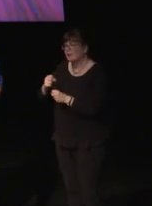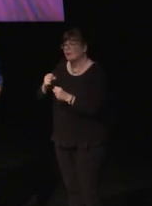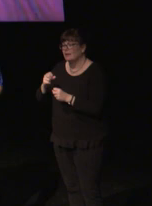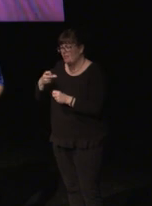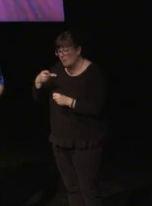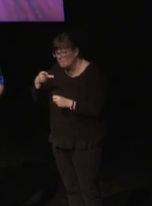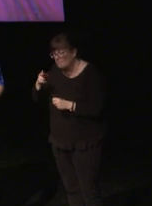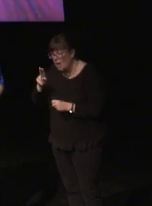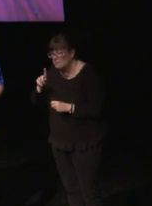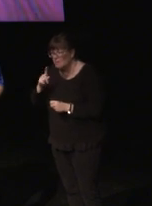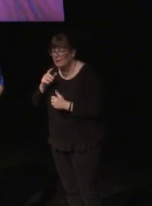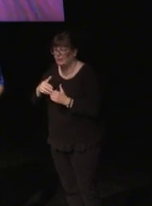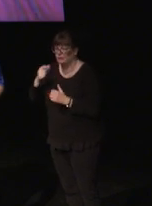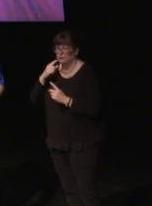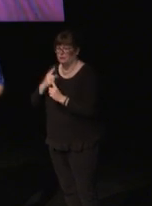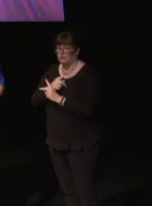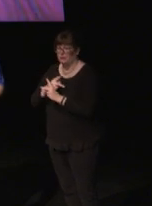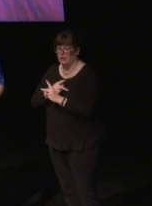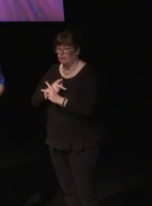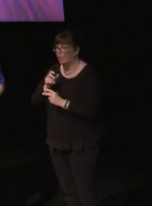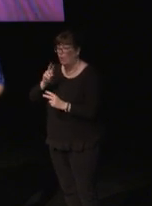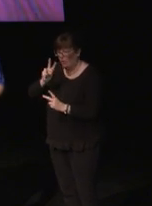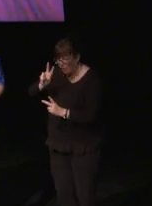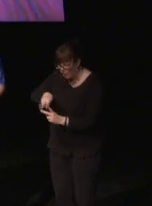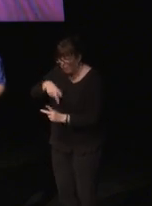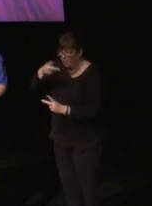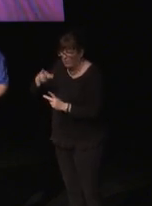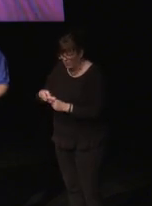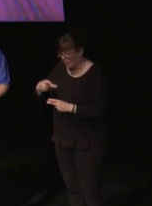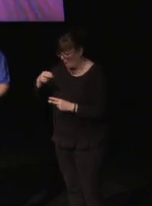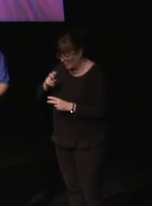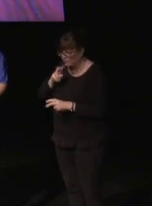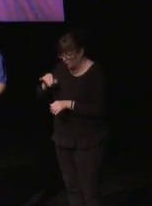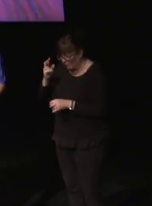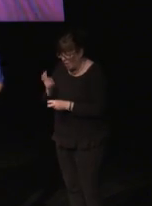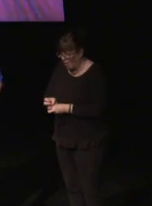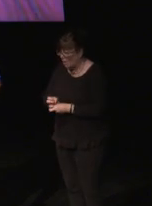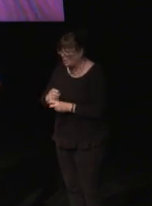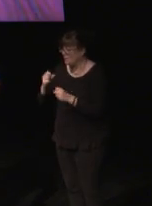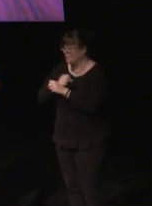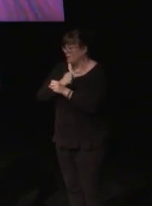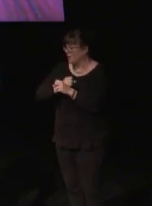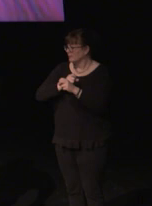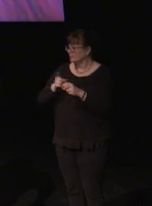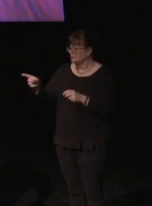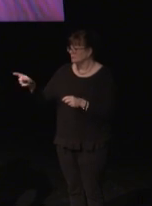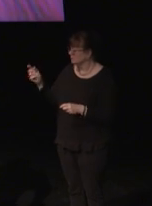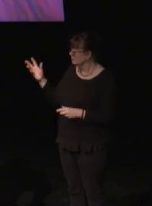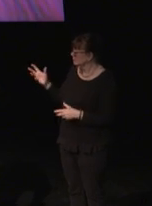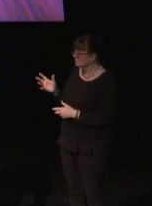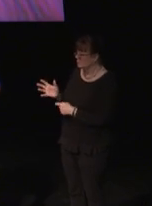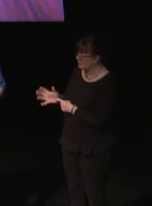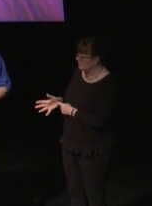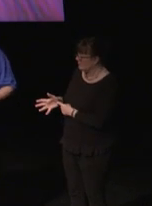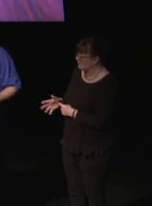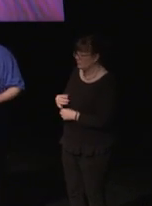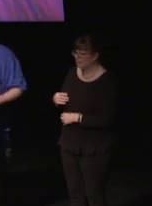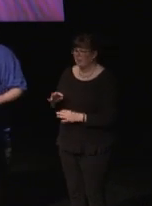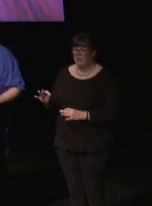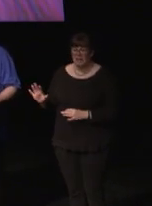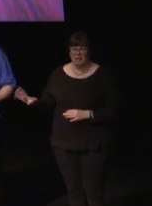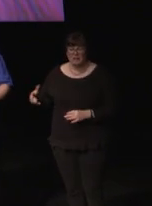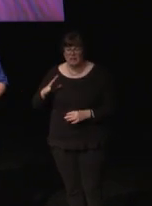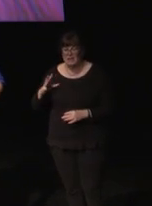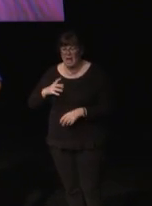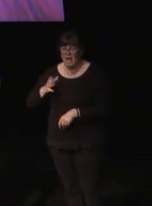easier. So that ability to tune things for you is really, really powerful. 5 minutes, sorry, Tara. Don't worry,